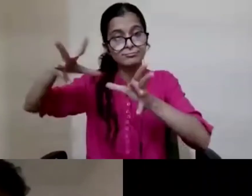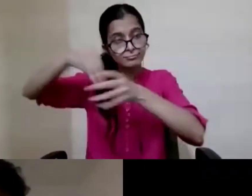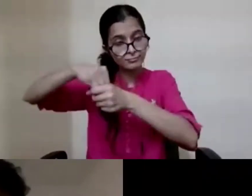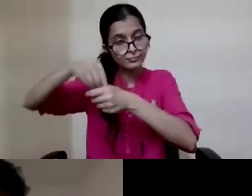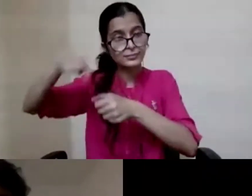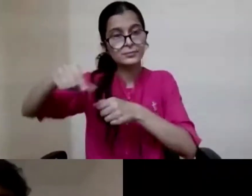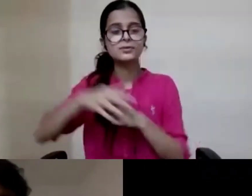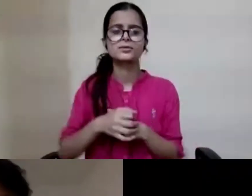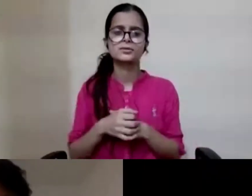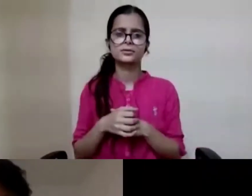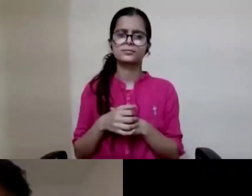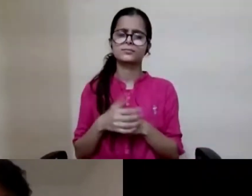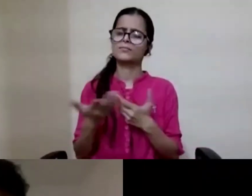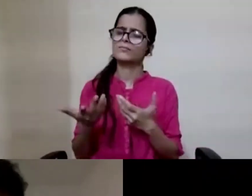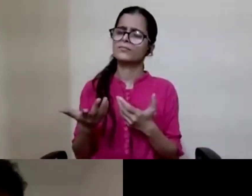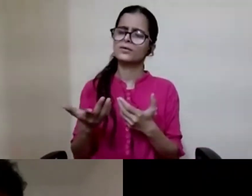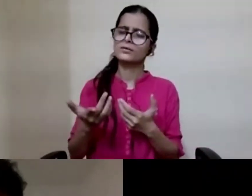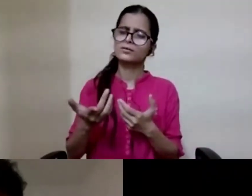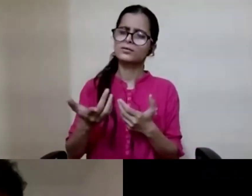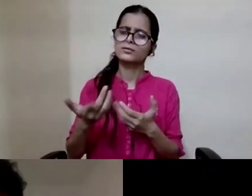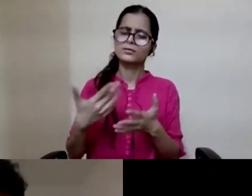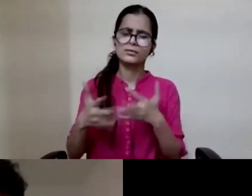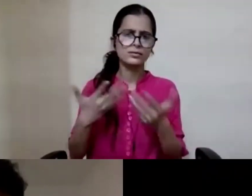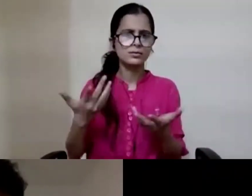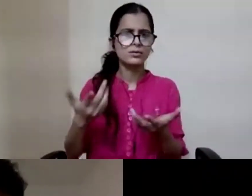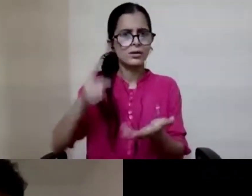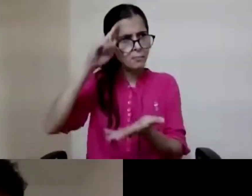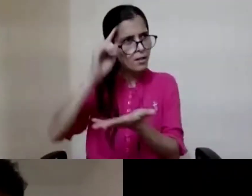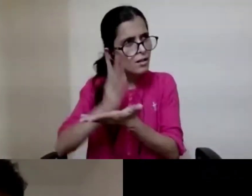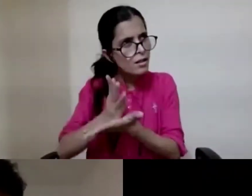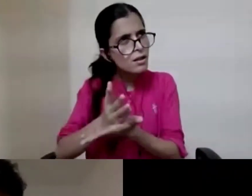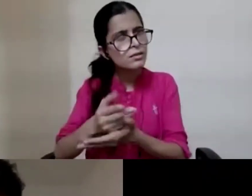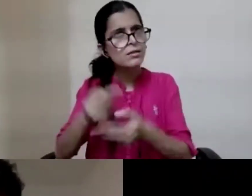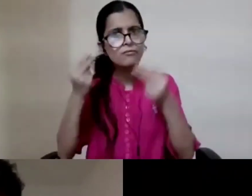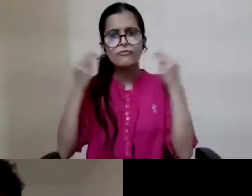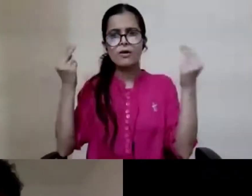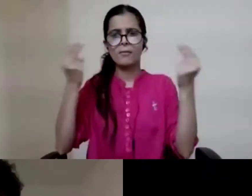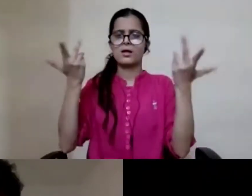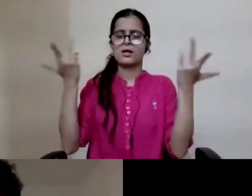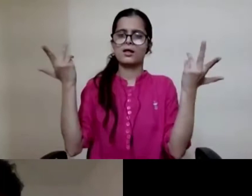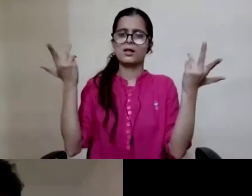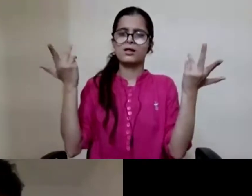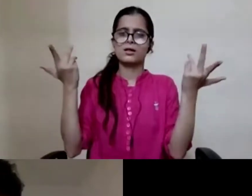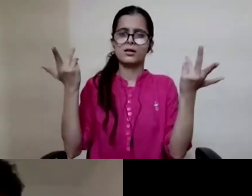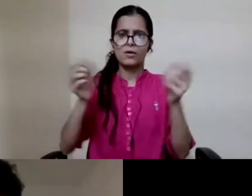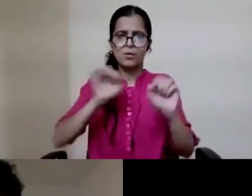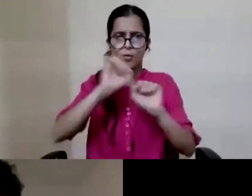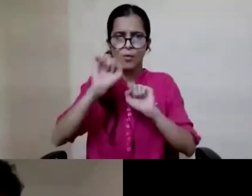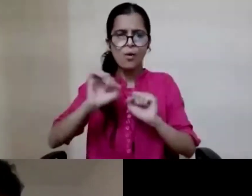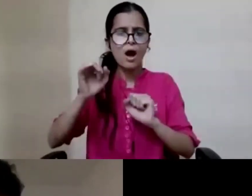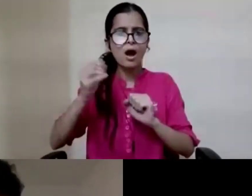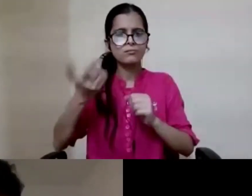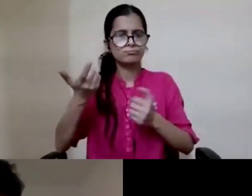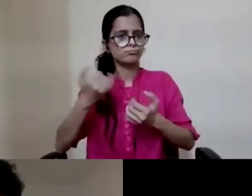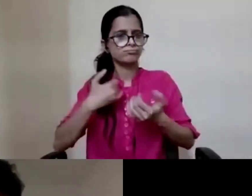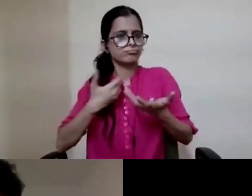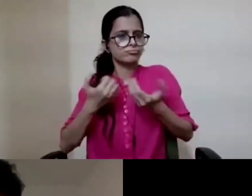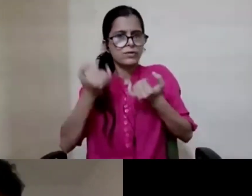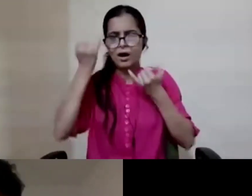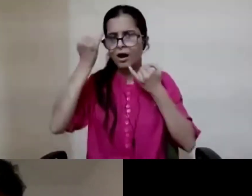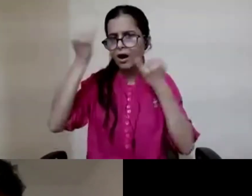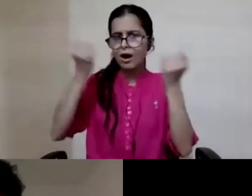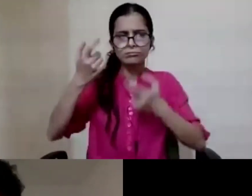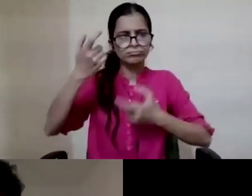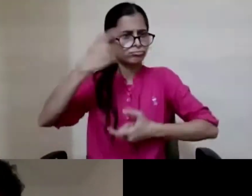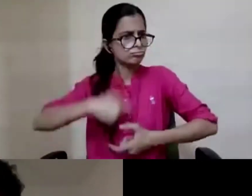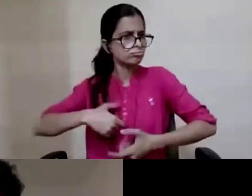anyone with a belief in popular sovereignty would also stand by these ideals. Anyone who cares